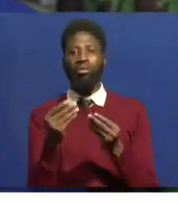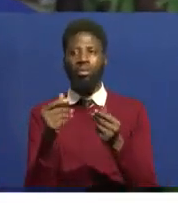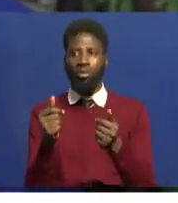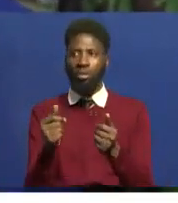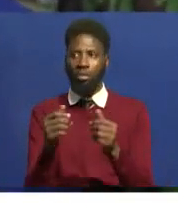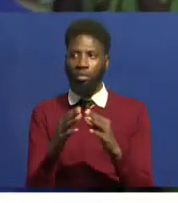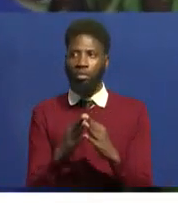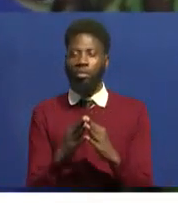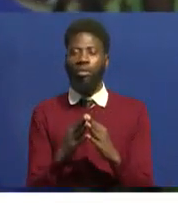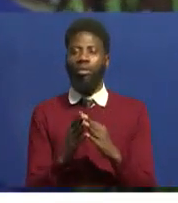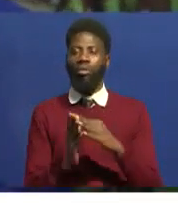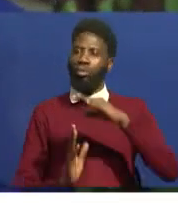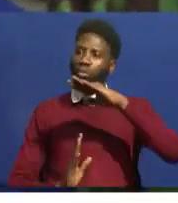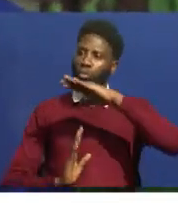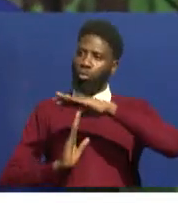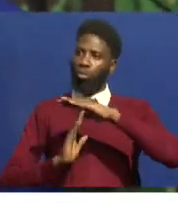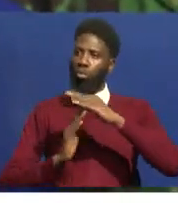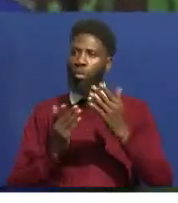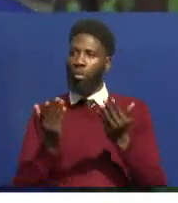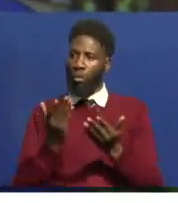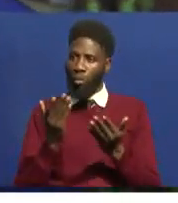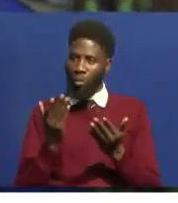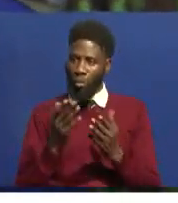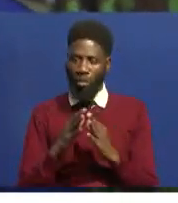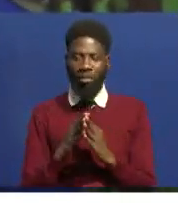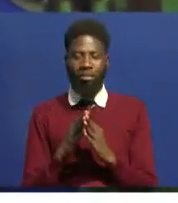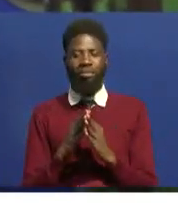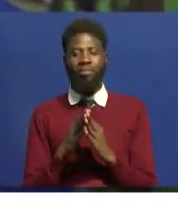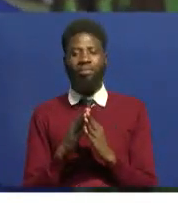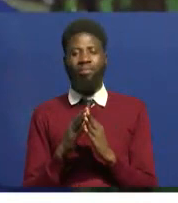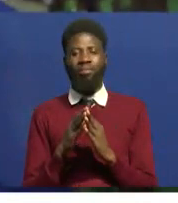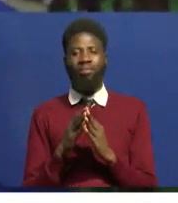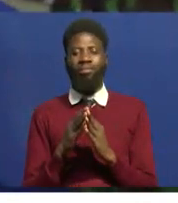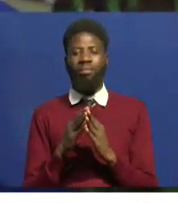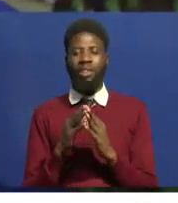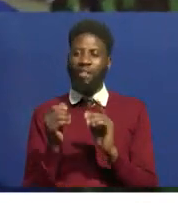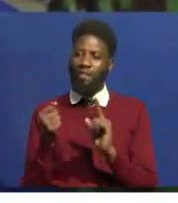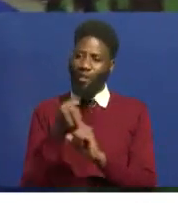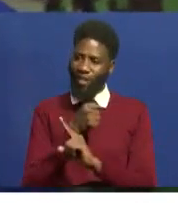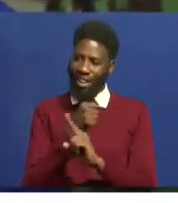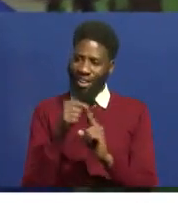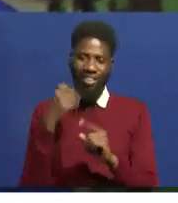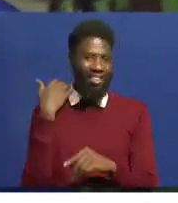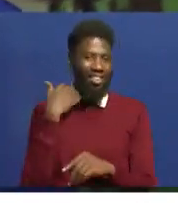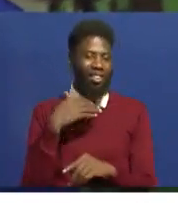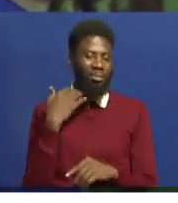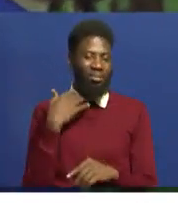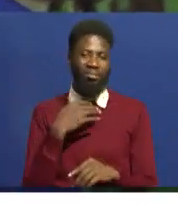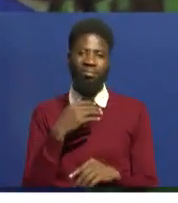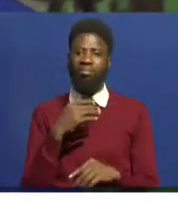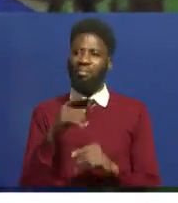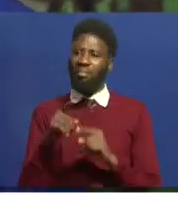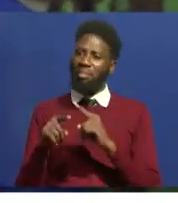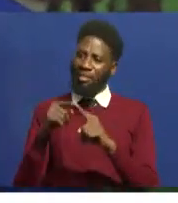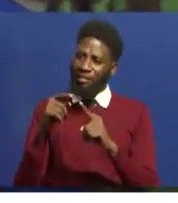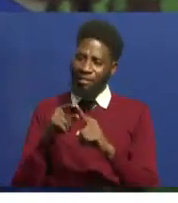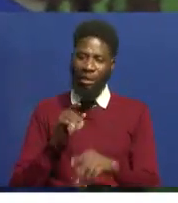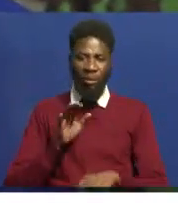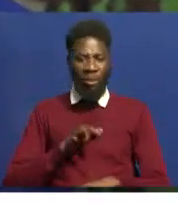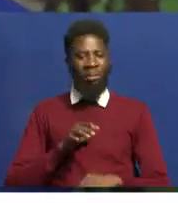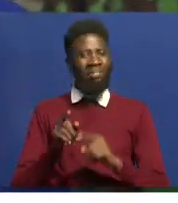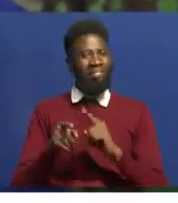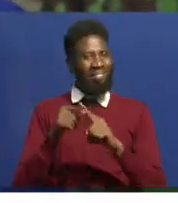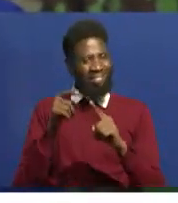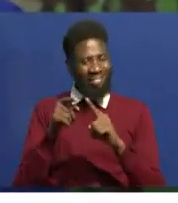especially violent crimes, murders, homicides, femicides, as well